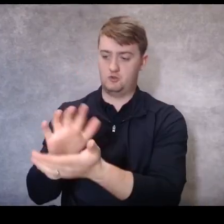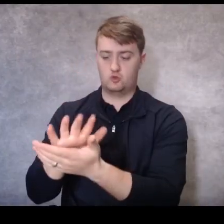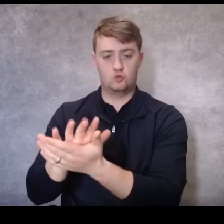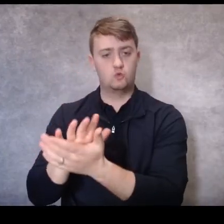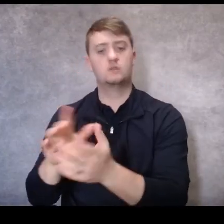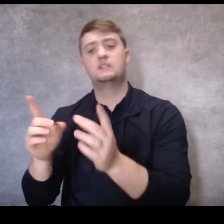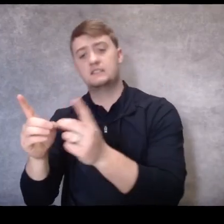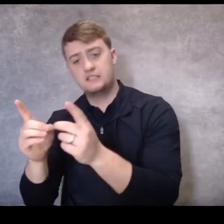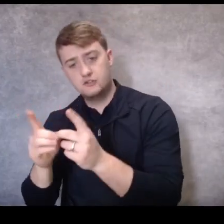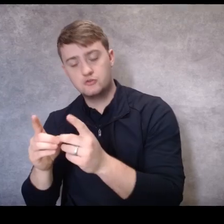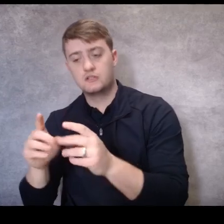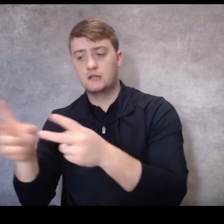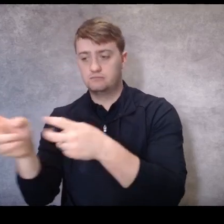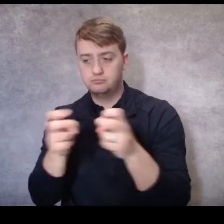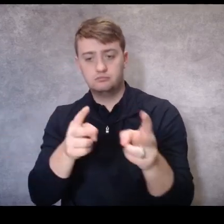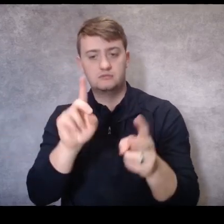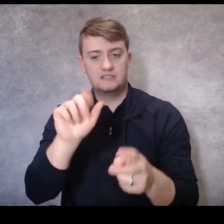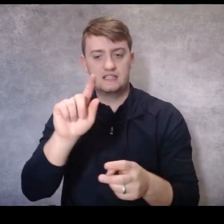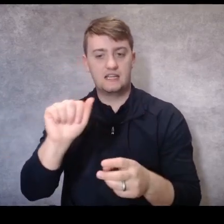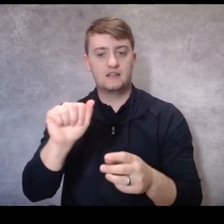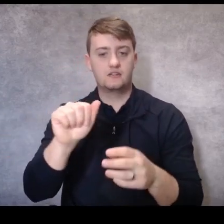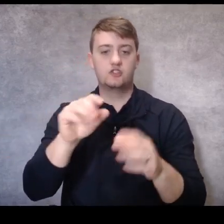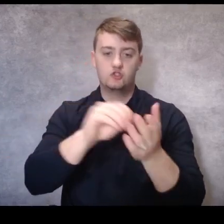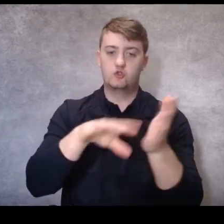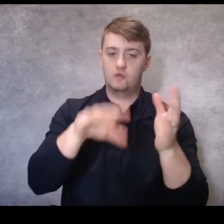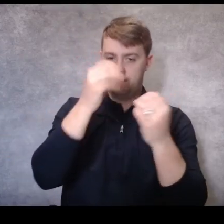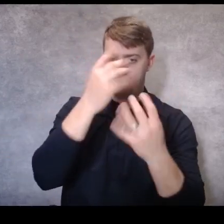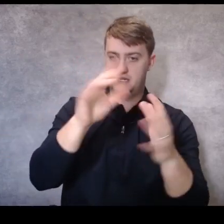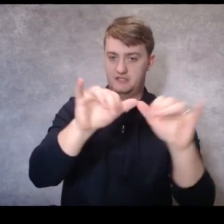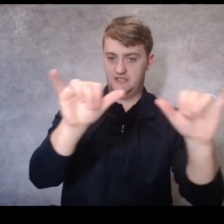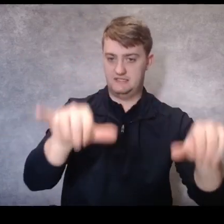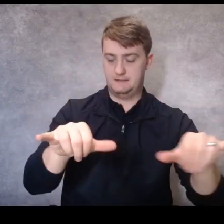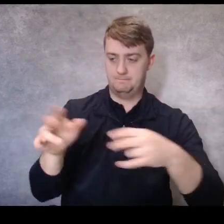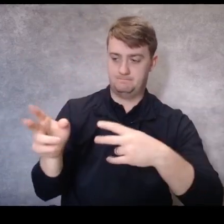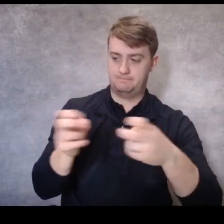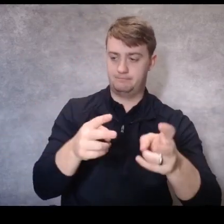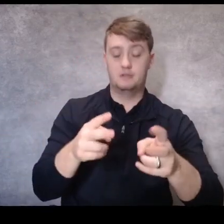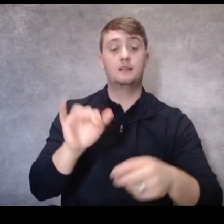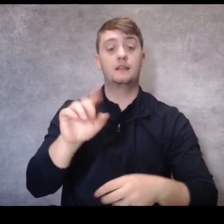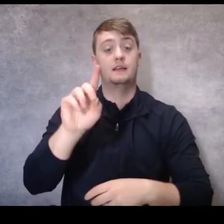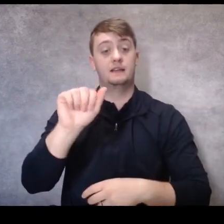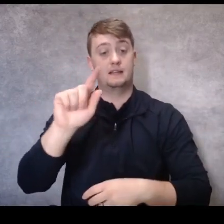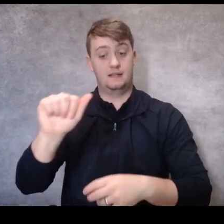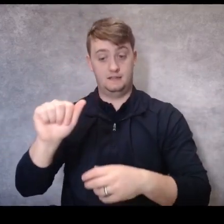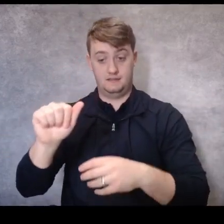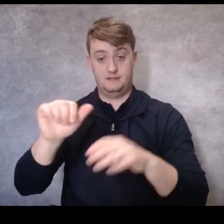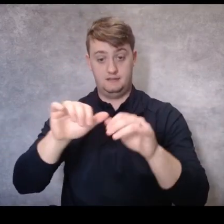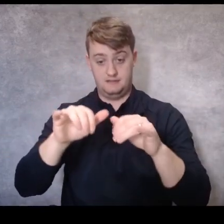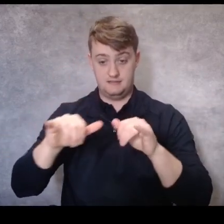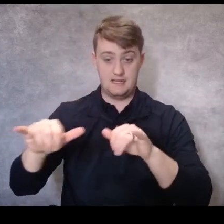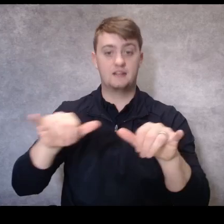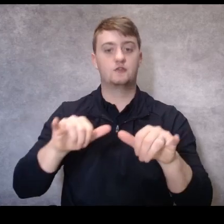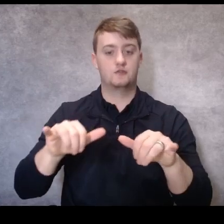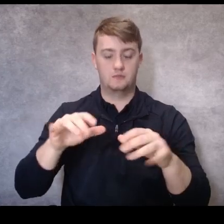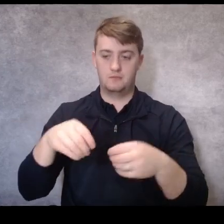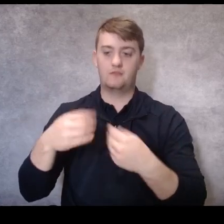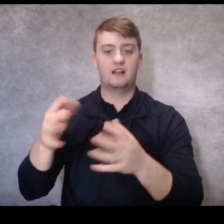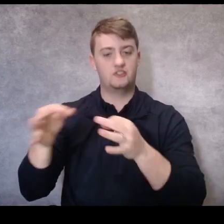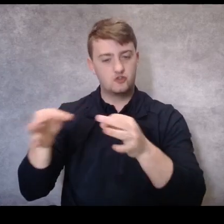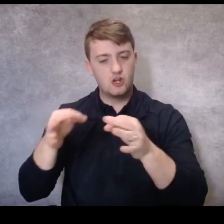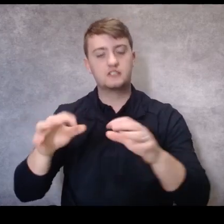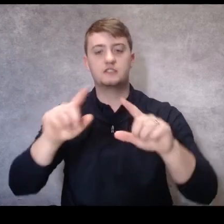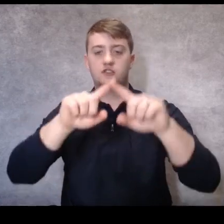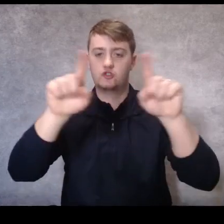and districts in entering data into the Student Information System. The Data Standard provides instructions and